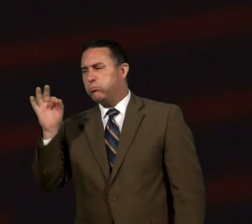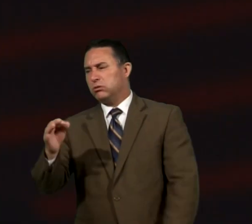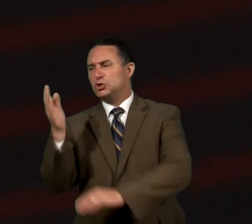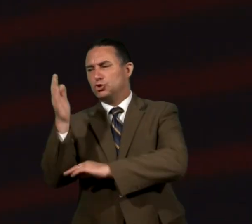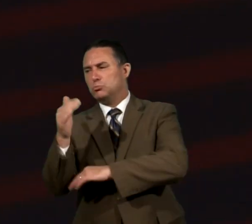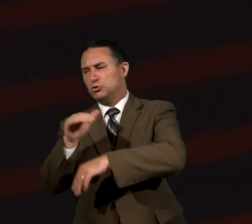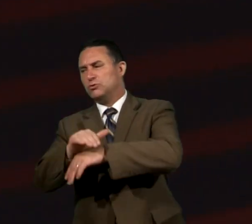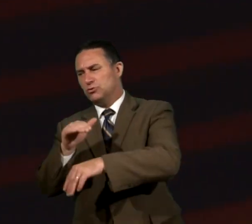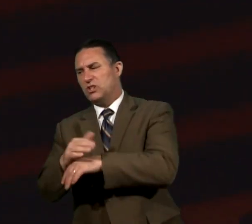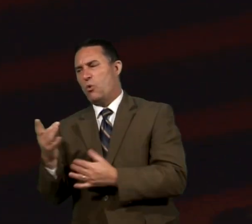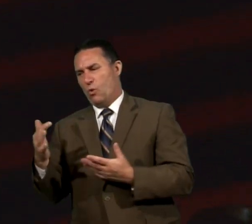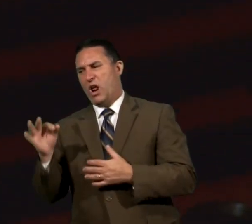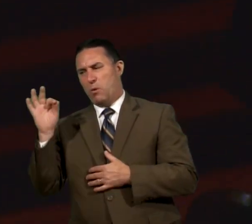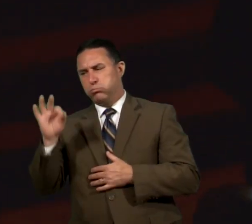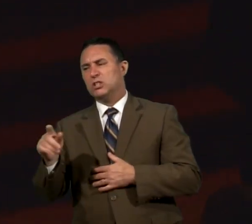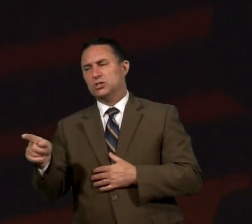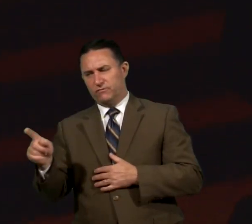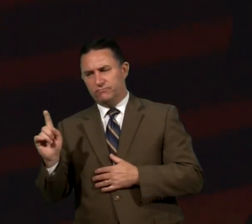sermon for you tonight.